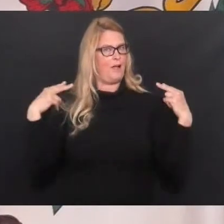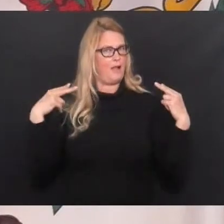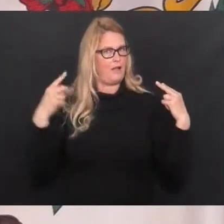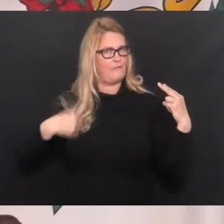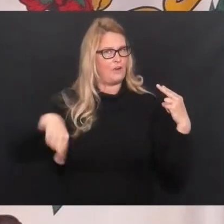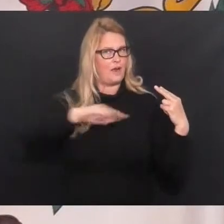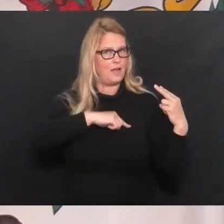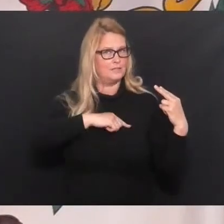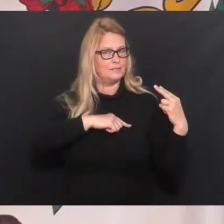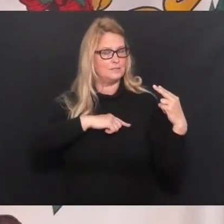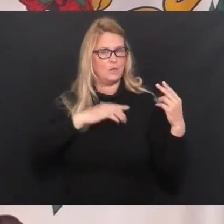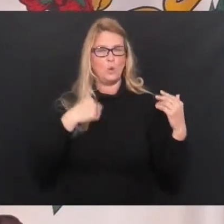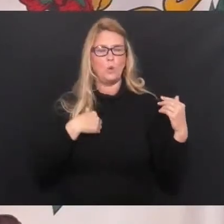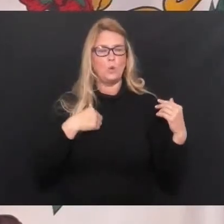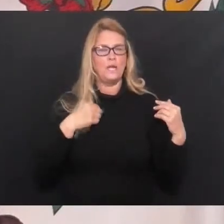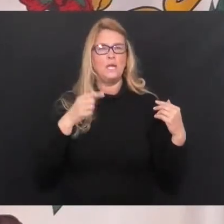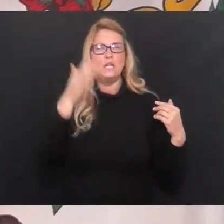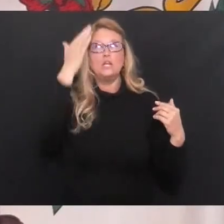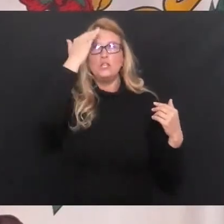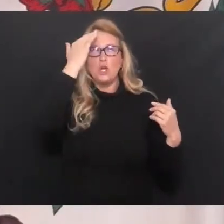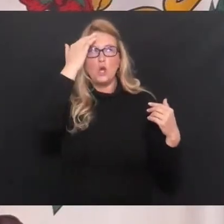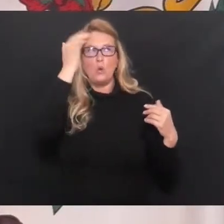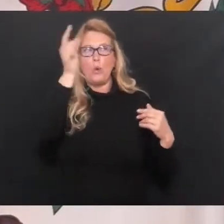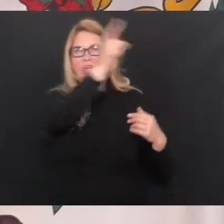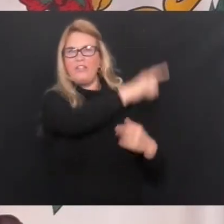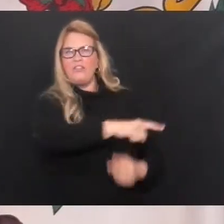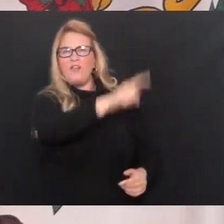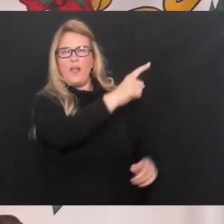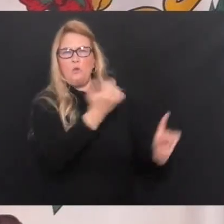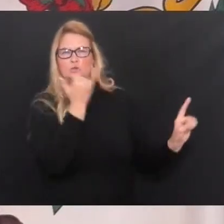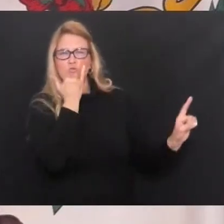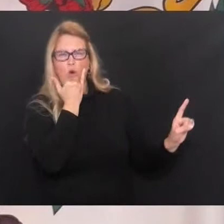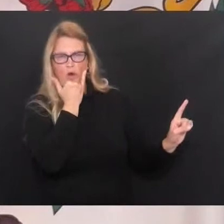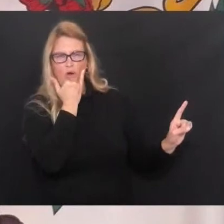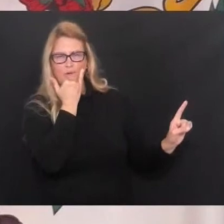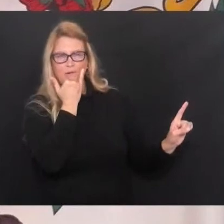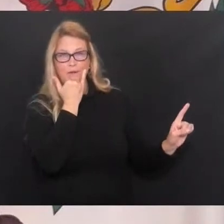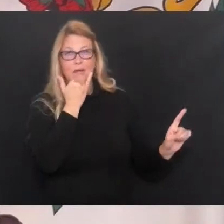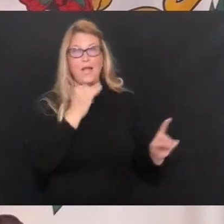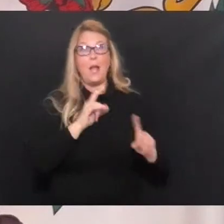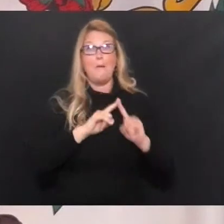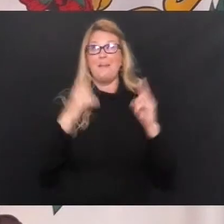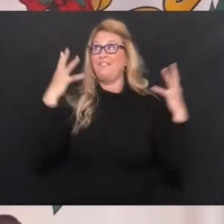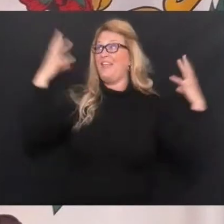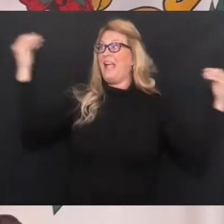we changed all that because it was wrong thinking. It was wrong, but that's what the